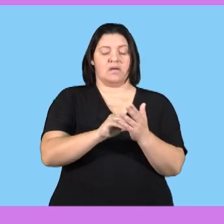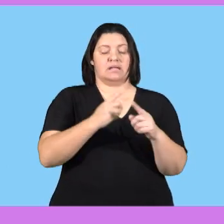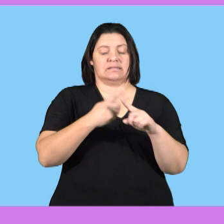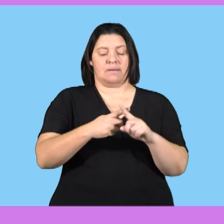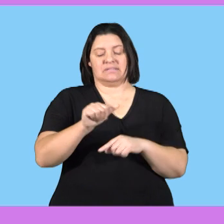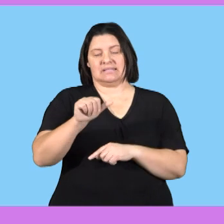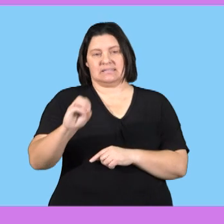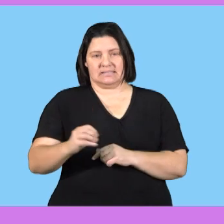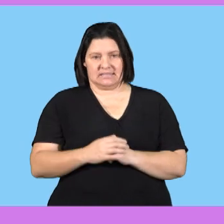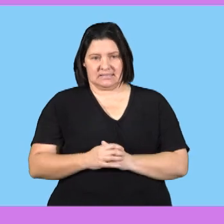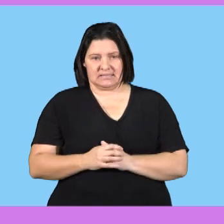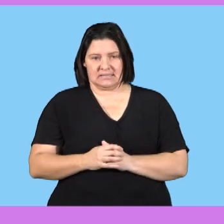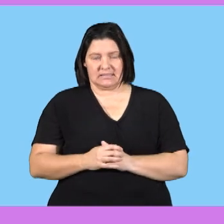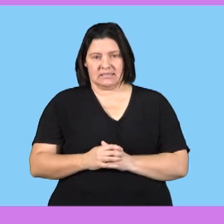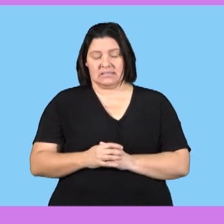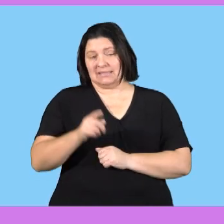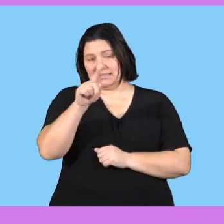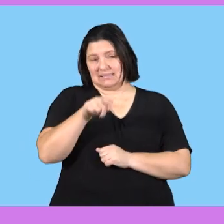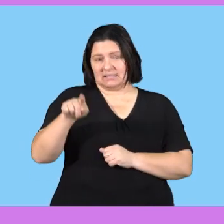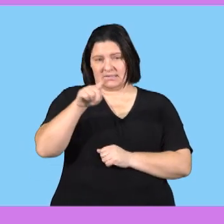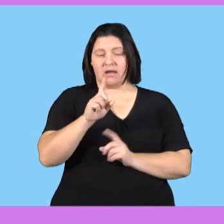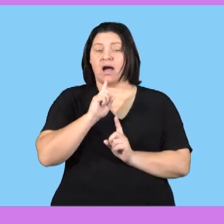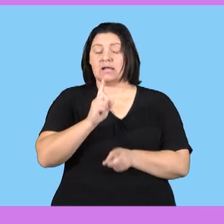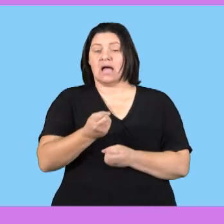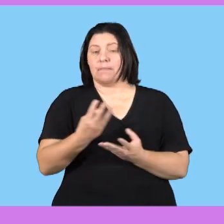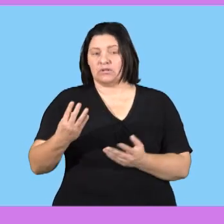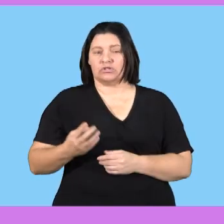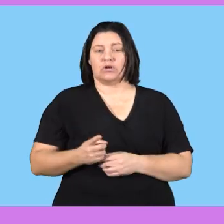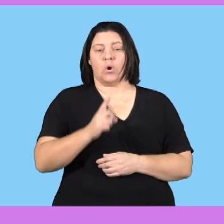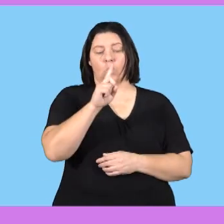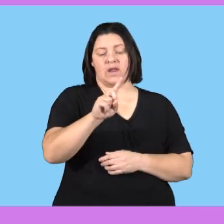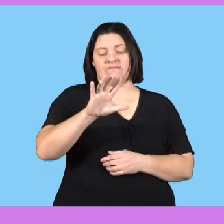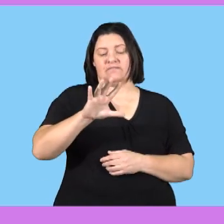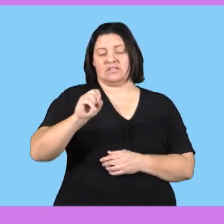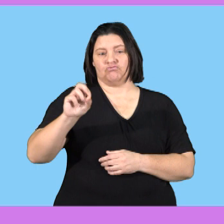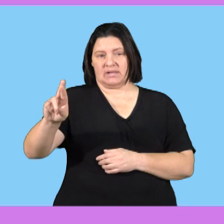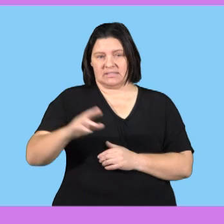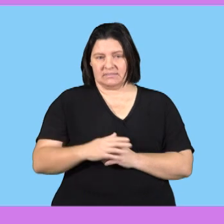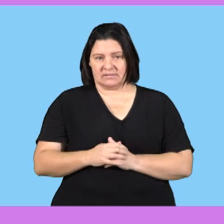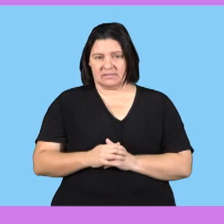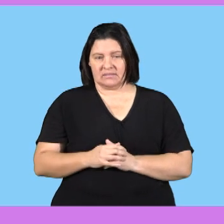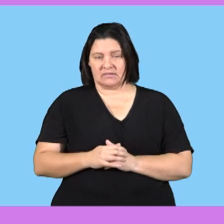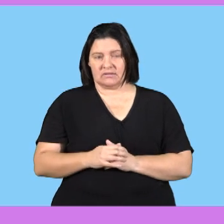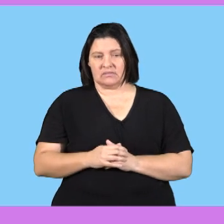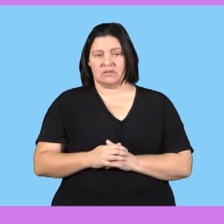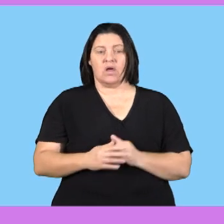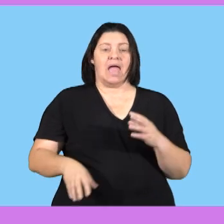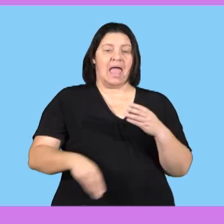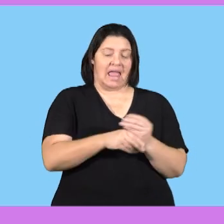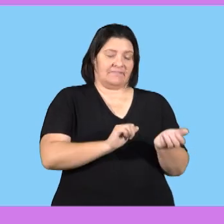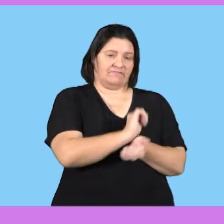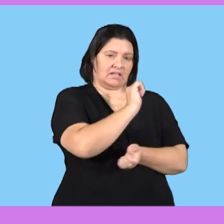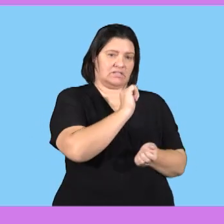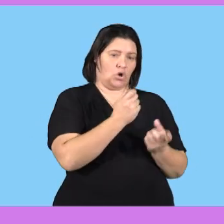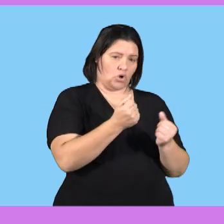60 equals. So if I simplify this part here, I get an answer of 150 Rand. Right, so I'm going to add it to